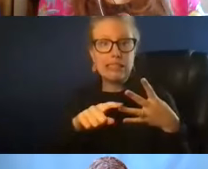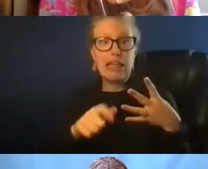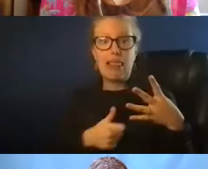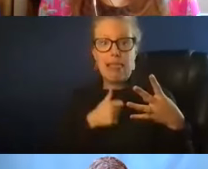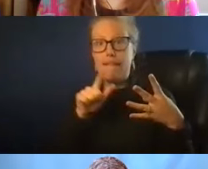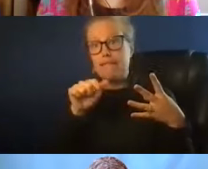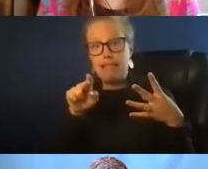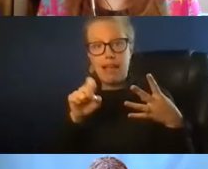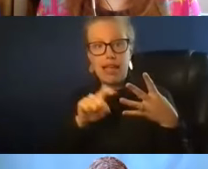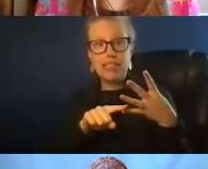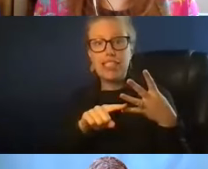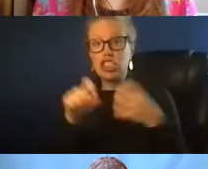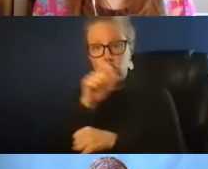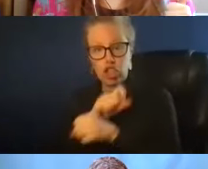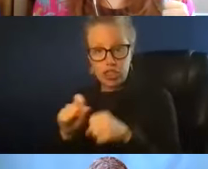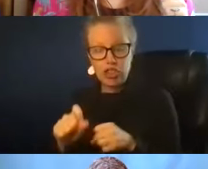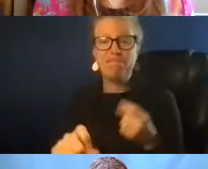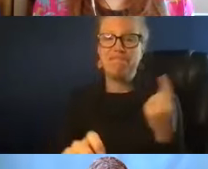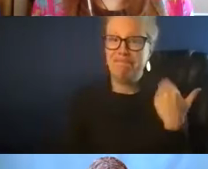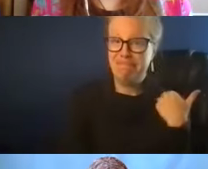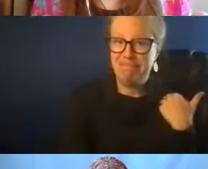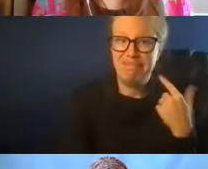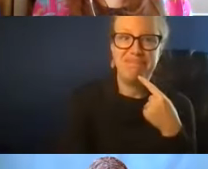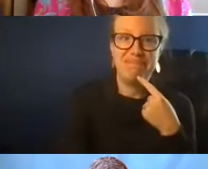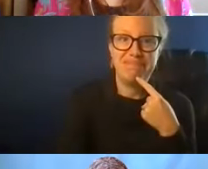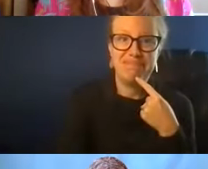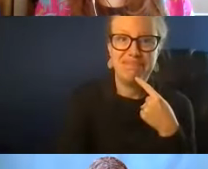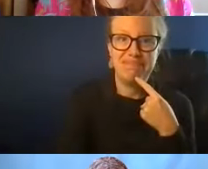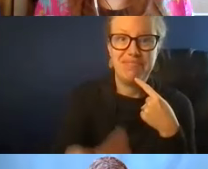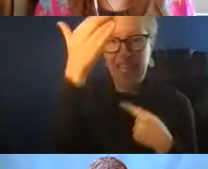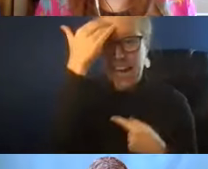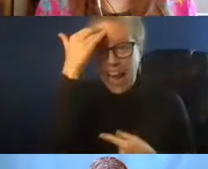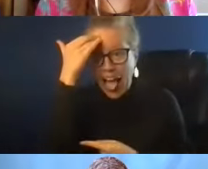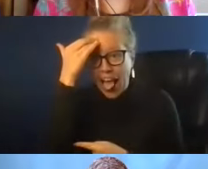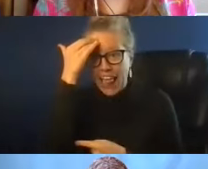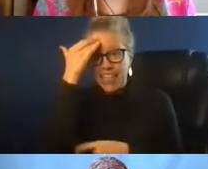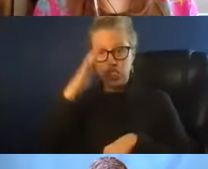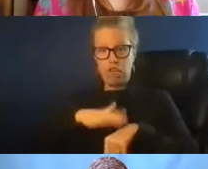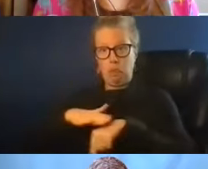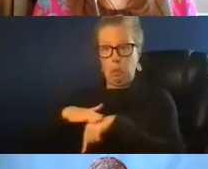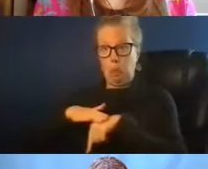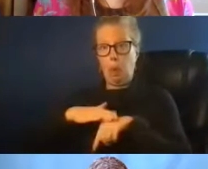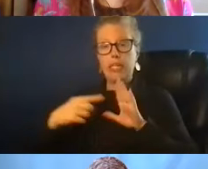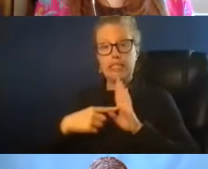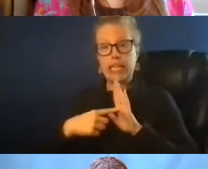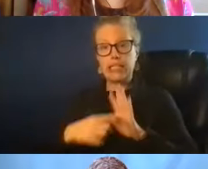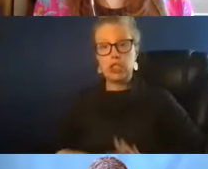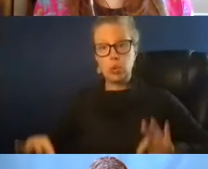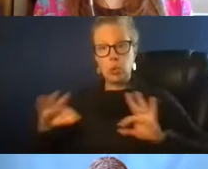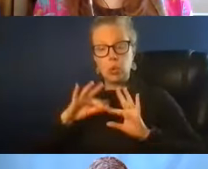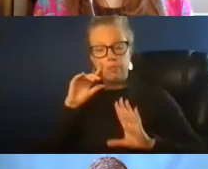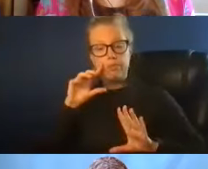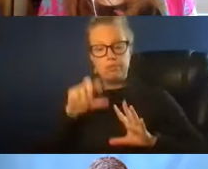So like I said earlier, knowledge of warning signs is crucial. You need to